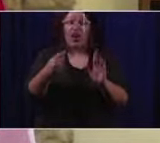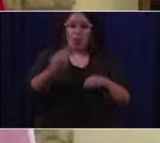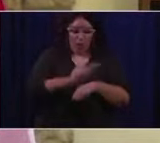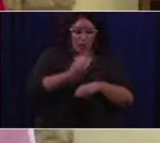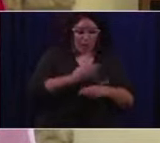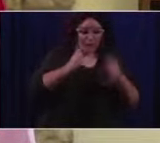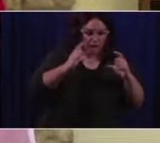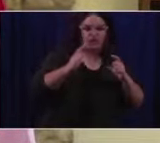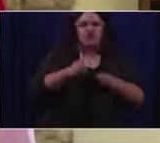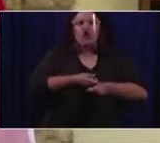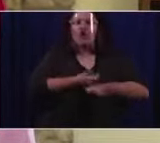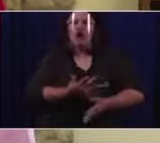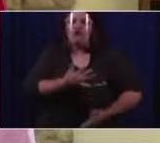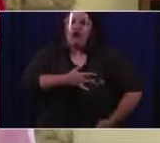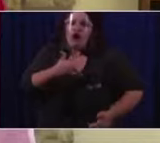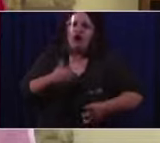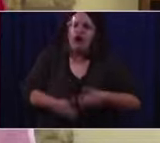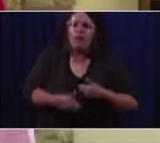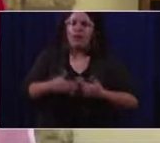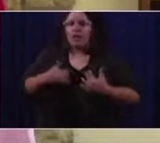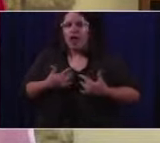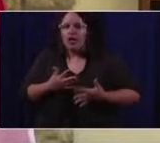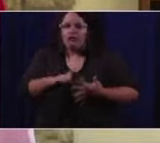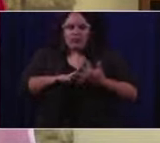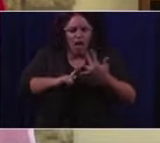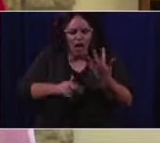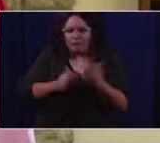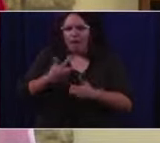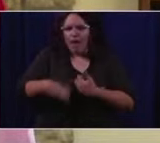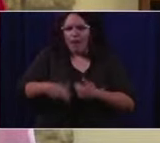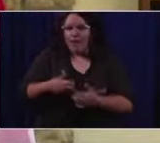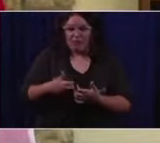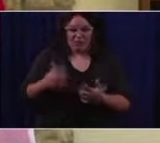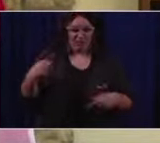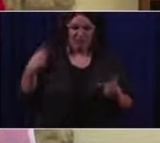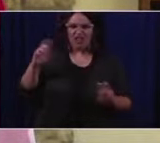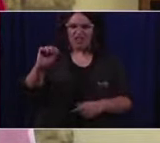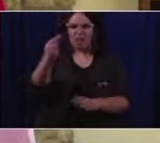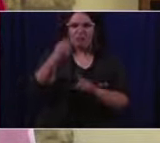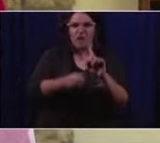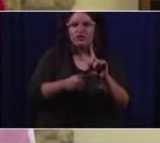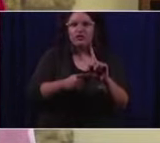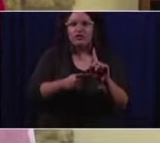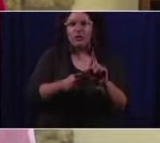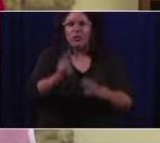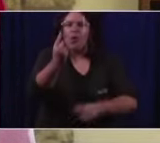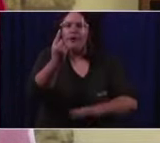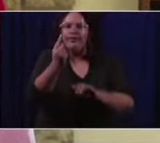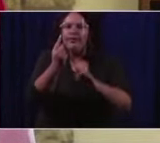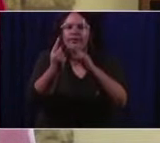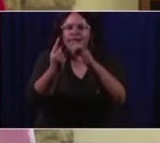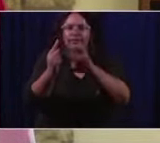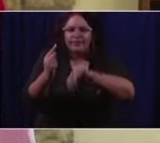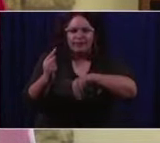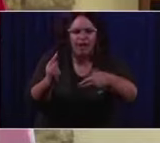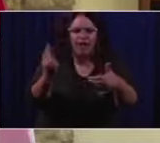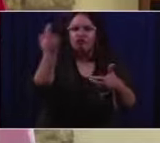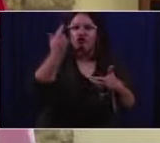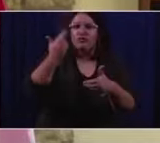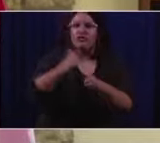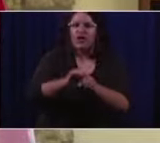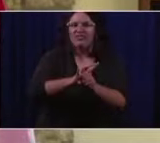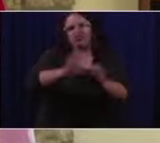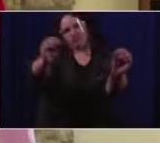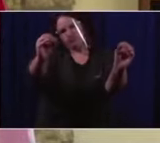10 months in, not one child under 18 has died from COVID. Governor, can you get kids back in school full-time without the dangerous demand of